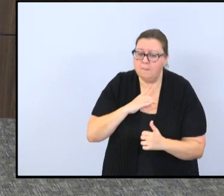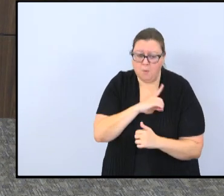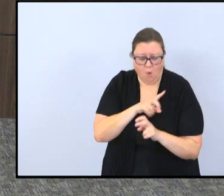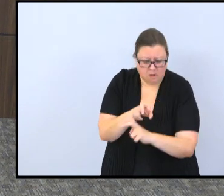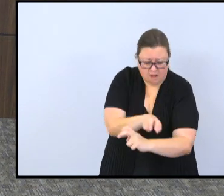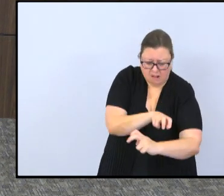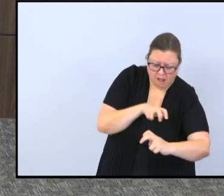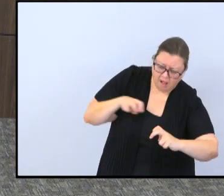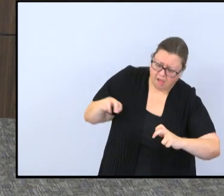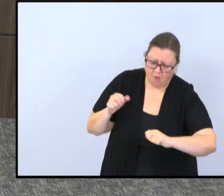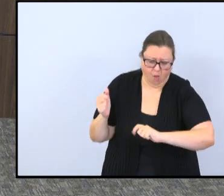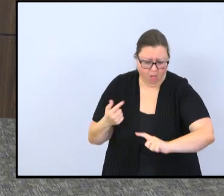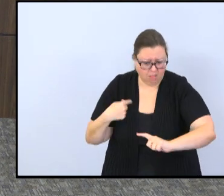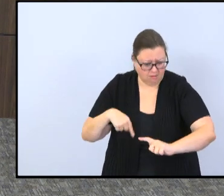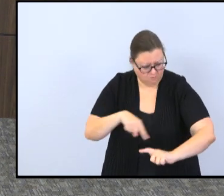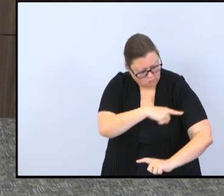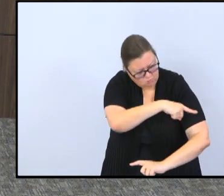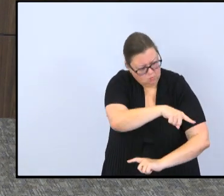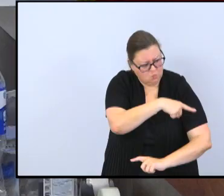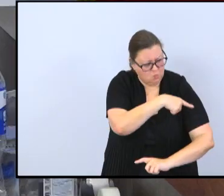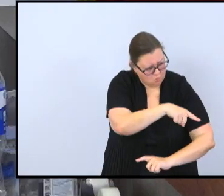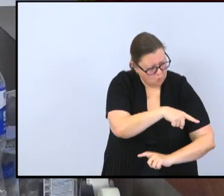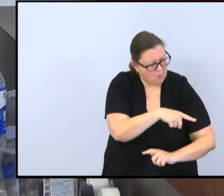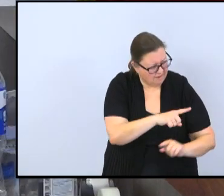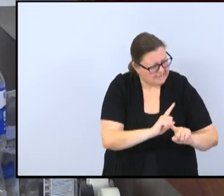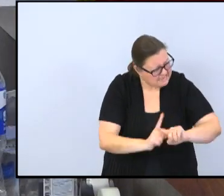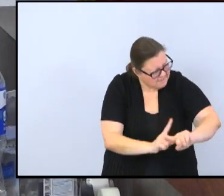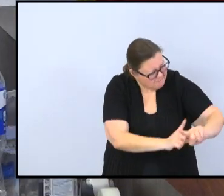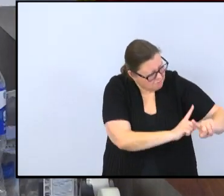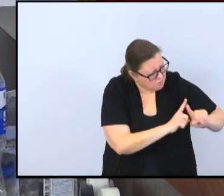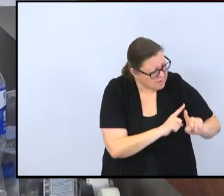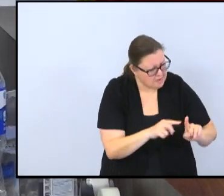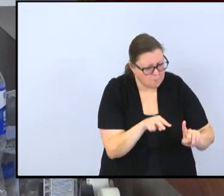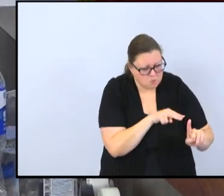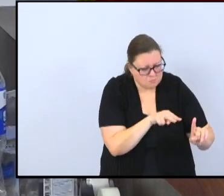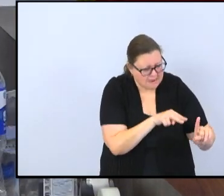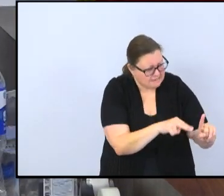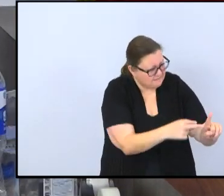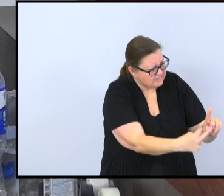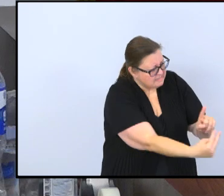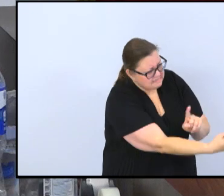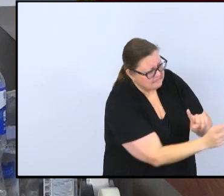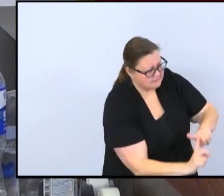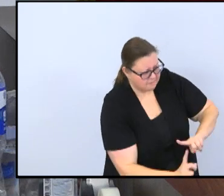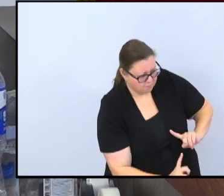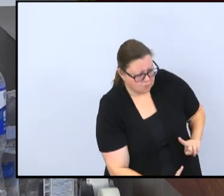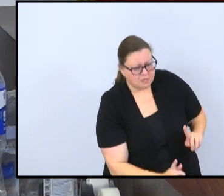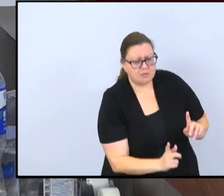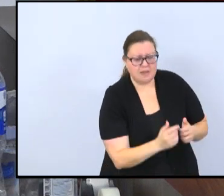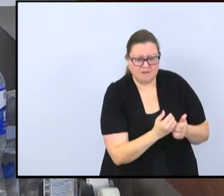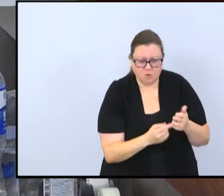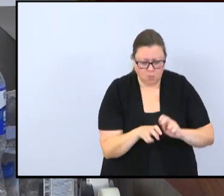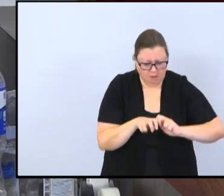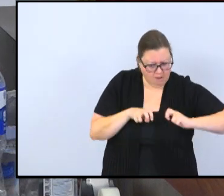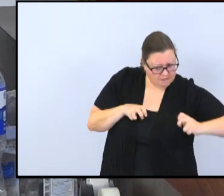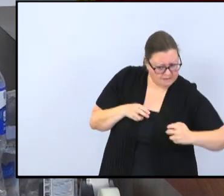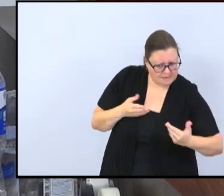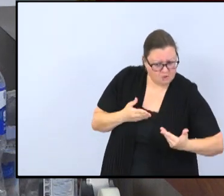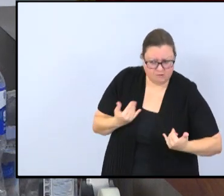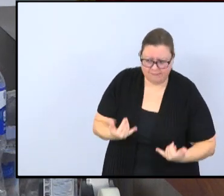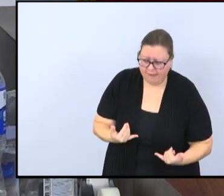that's committed to doing that. We're very different. We come from very different perspectives. Everybody on this dais